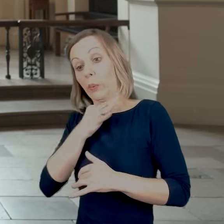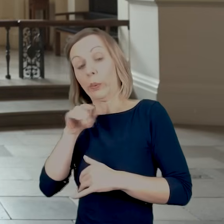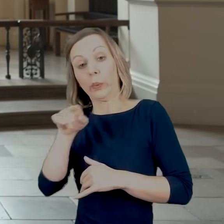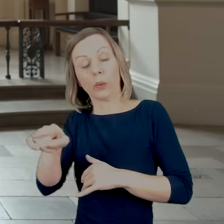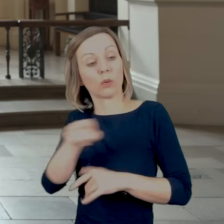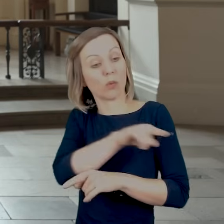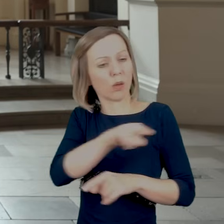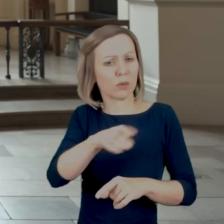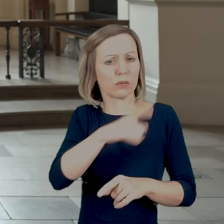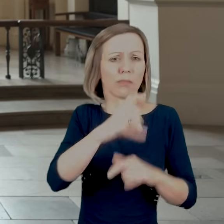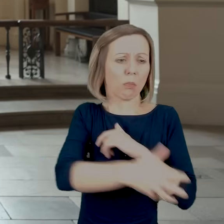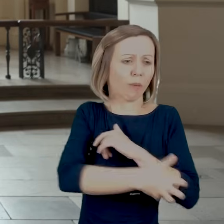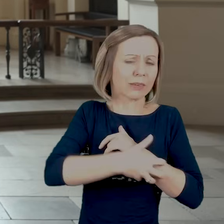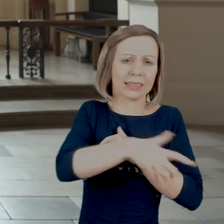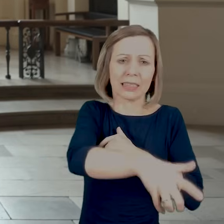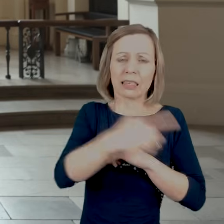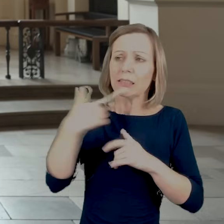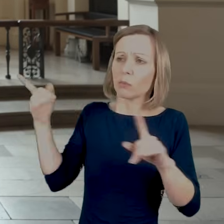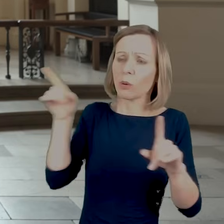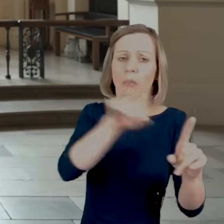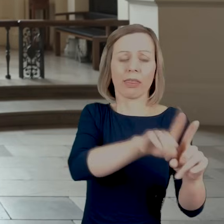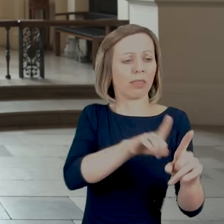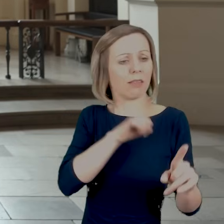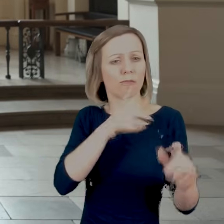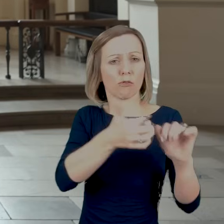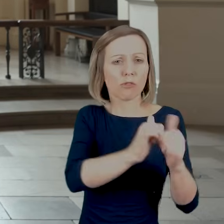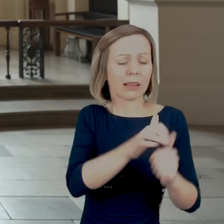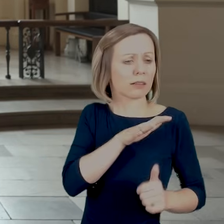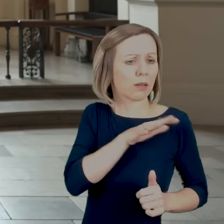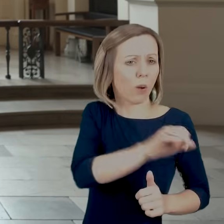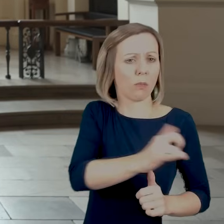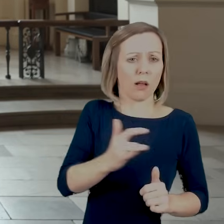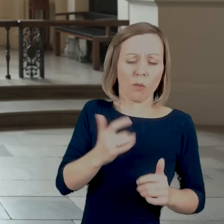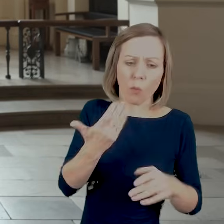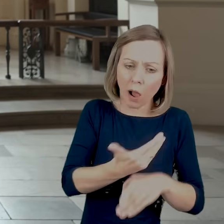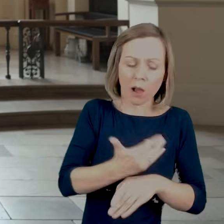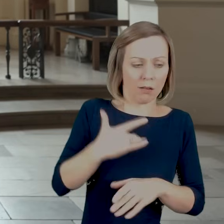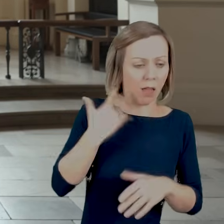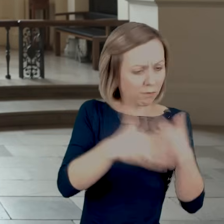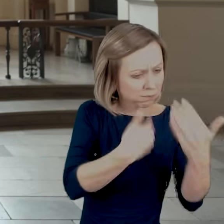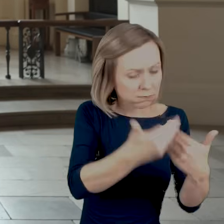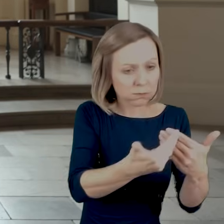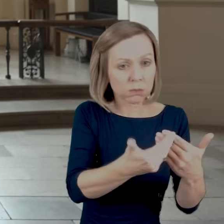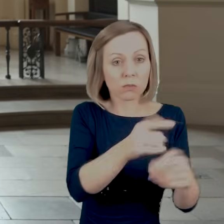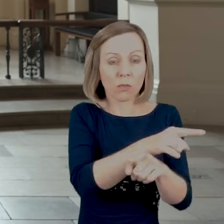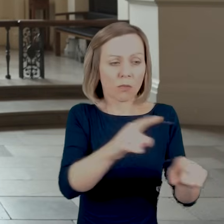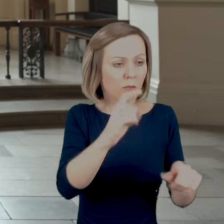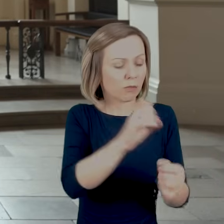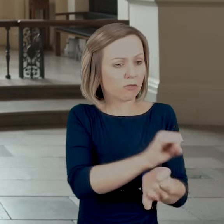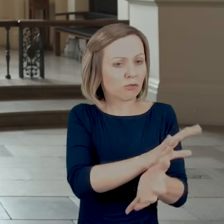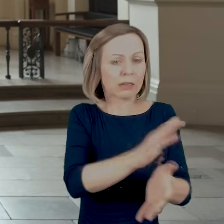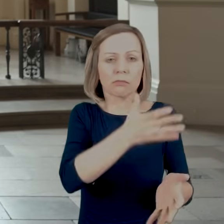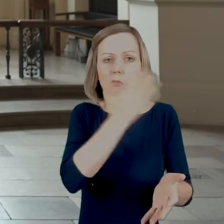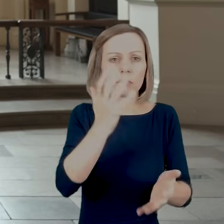material poverty. Give them friends, give them work, give them hope, give them stability of life. Free them from